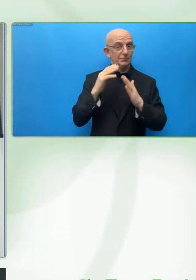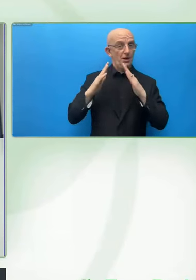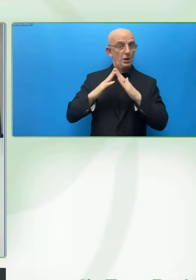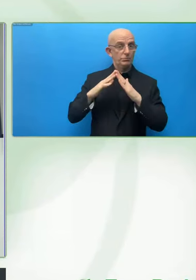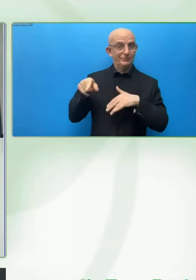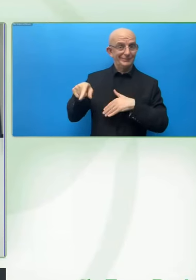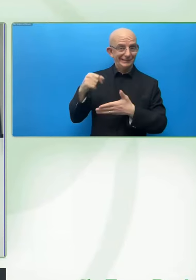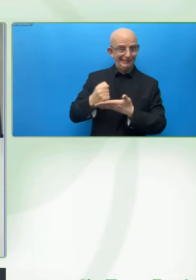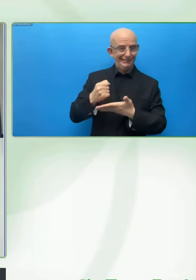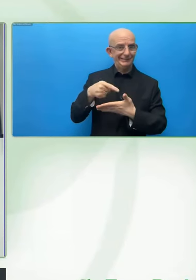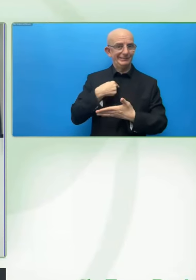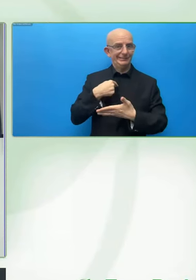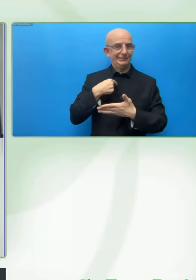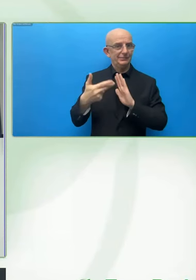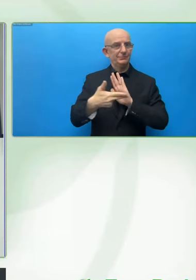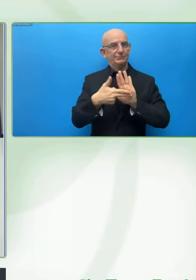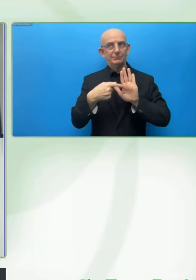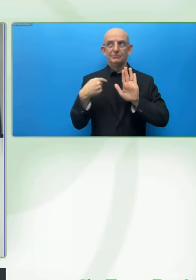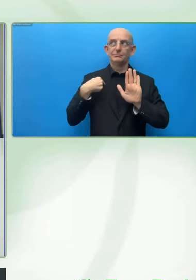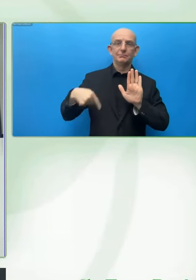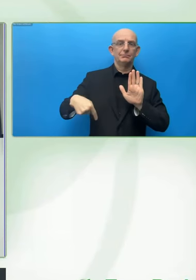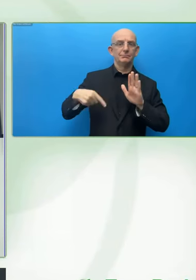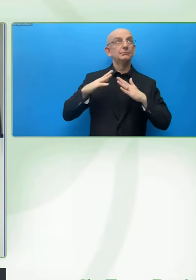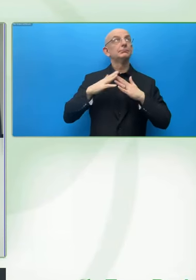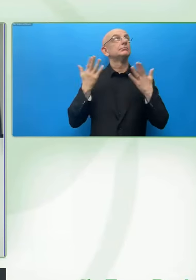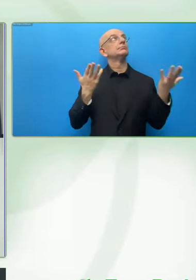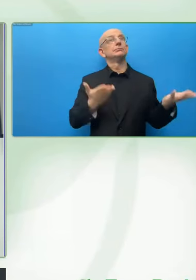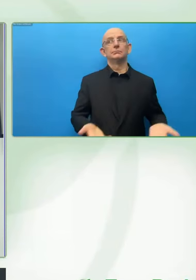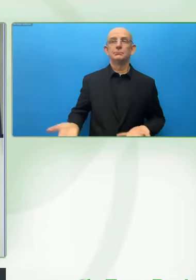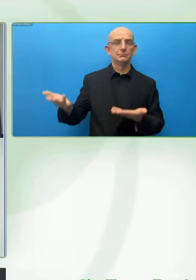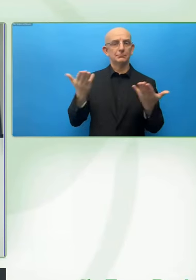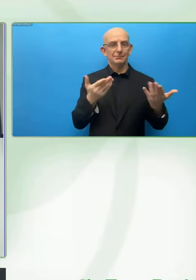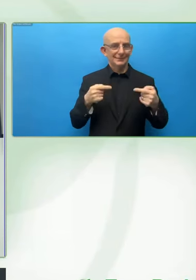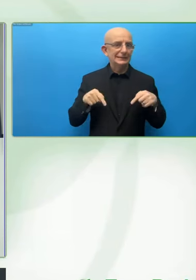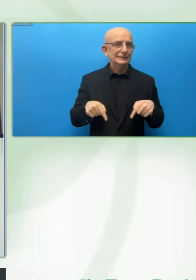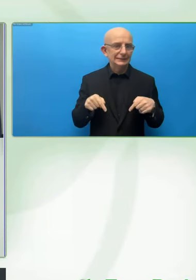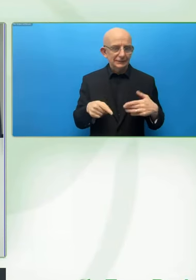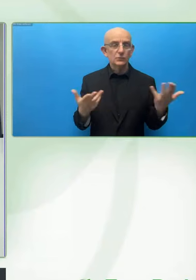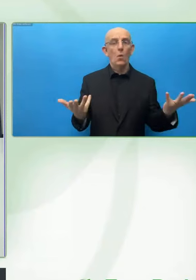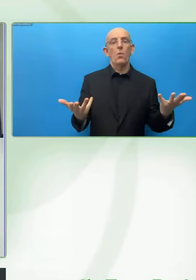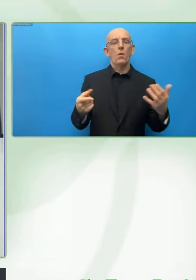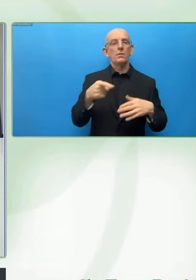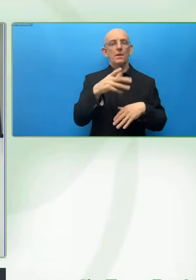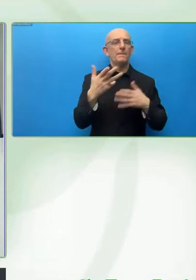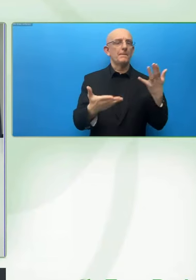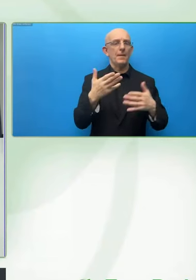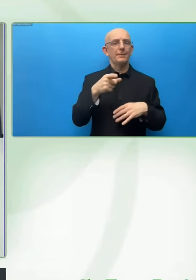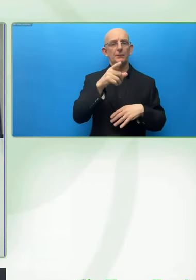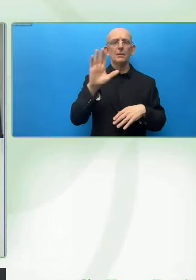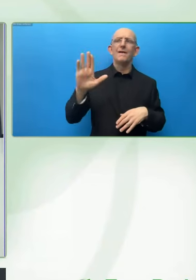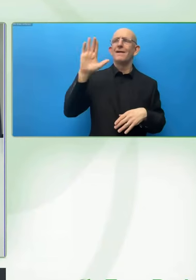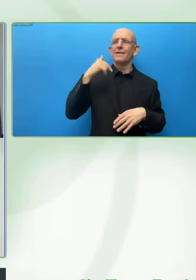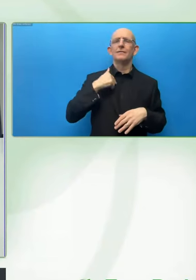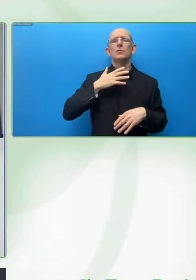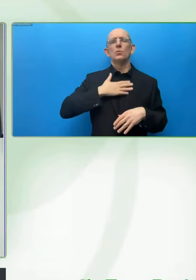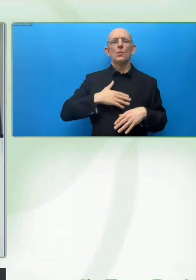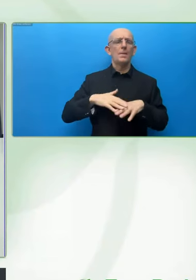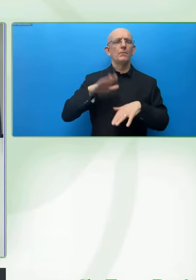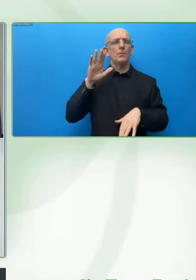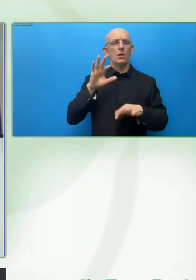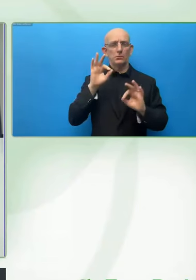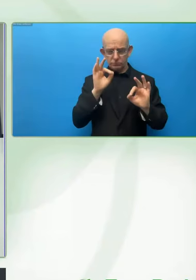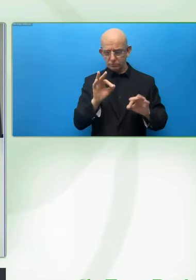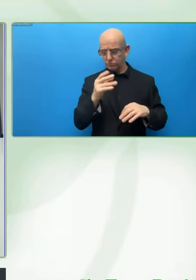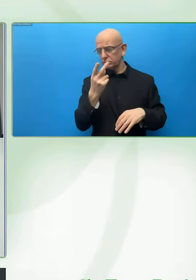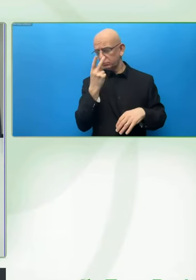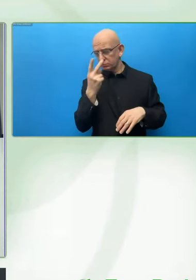if there is a full change of residence and you fall under completely new rules. But I would dare to say the good news is that